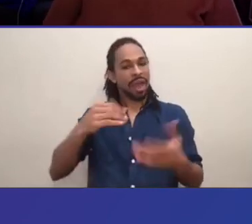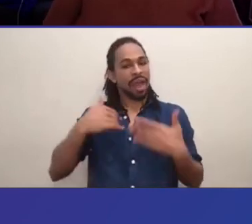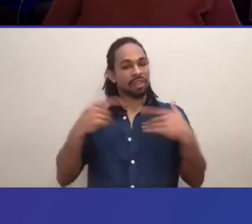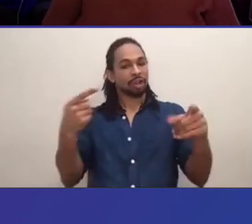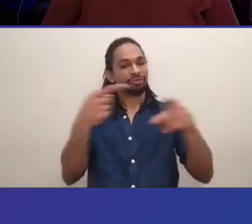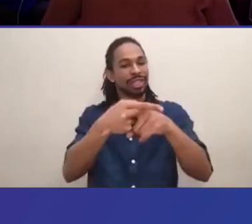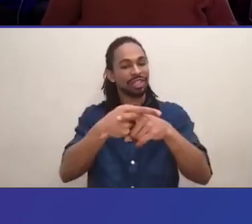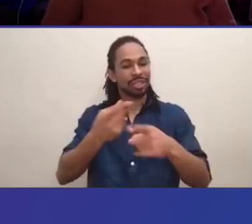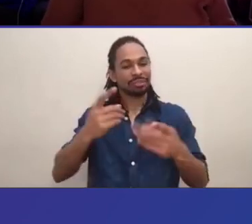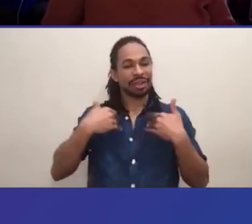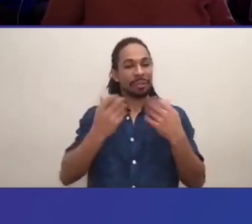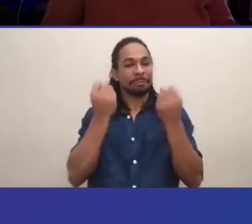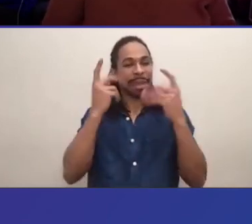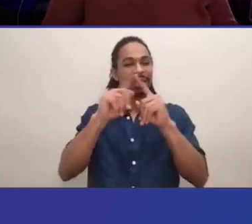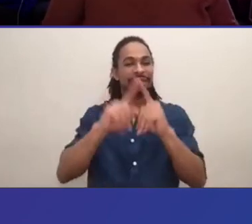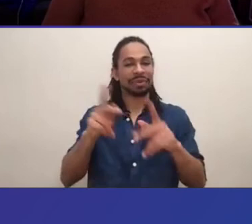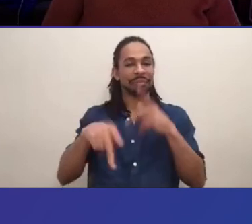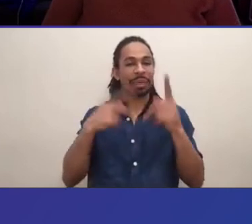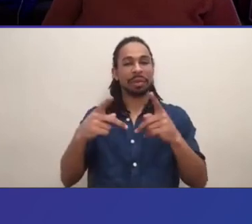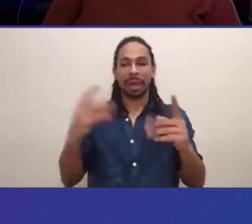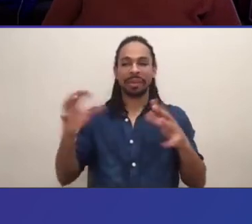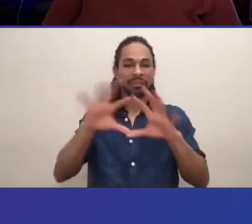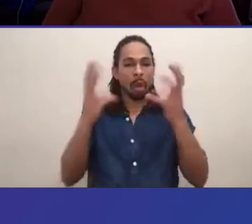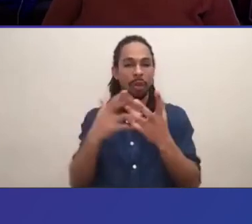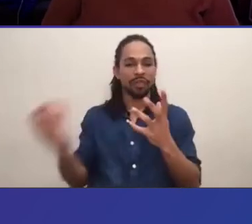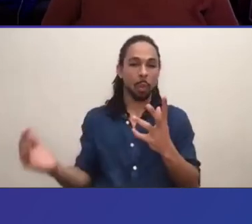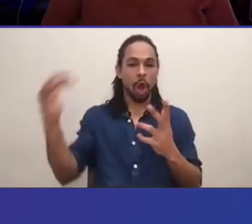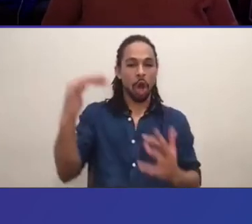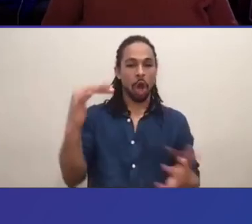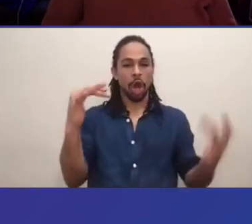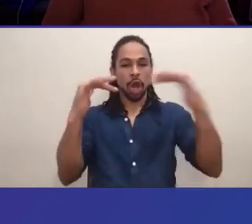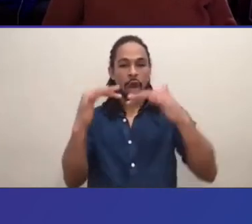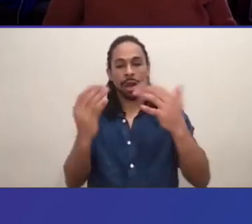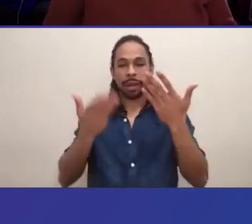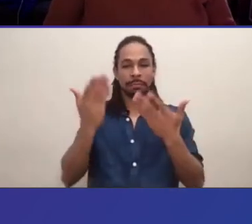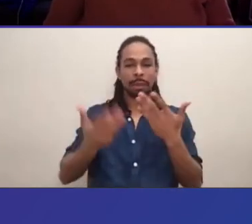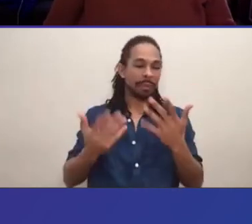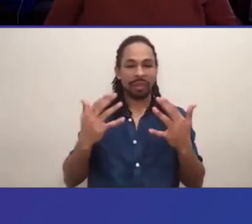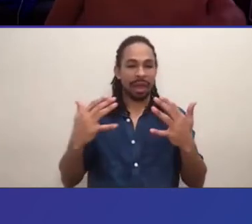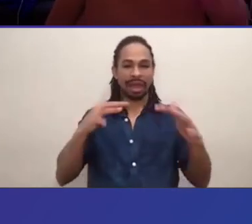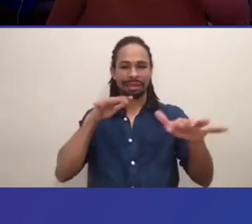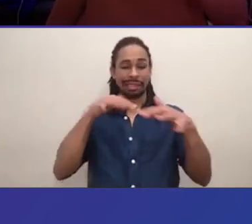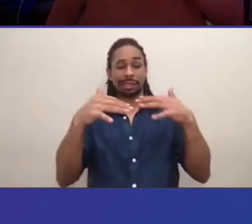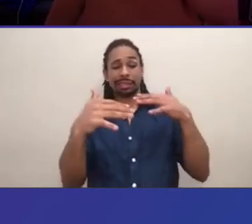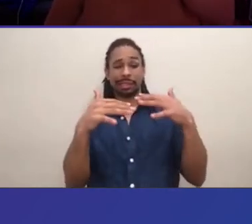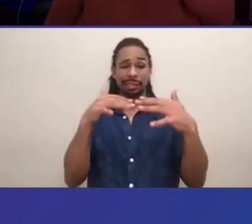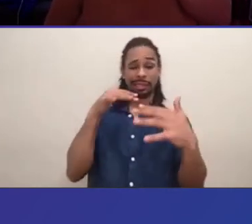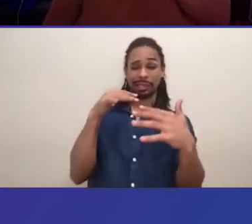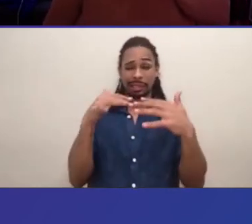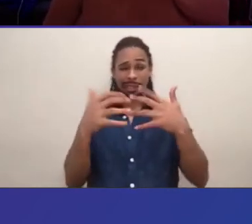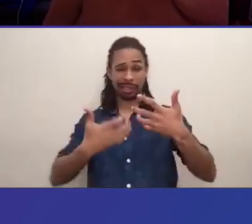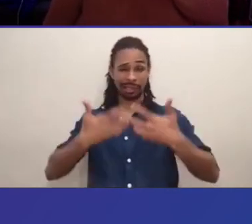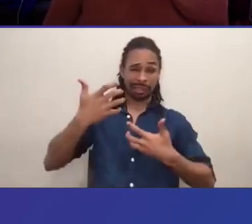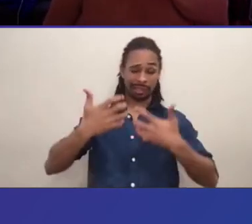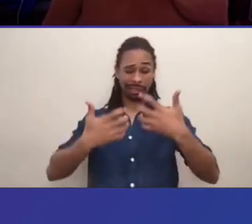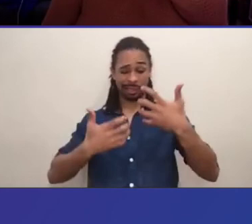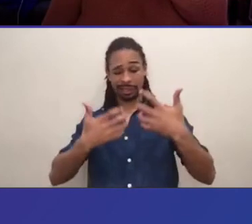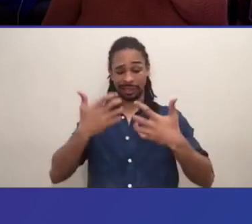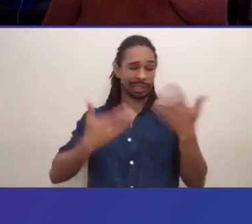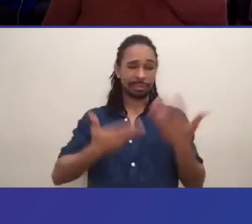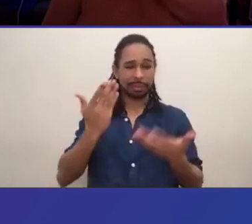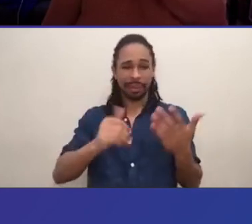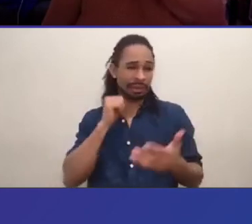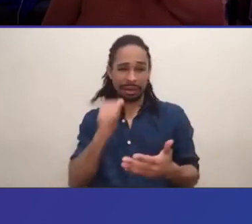People coming in from all parts of the world may not have your analysis, may not even be your community, right? And so